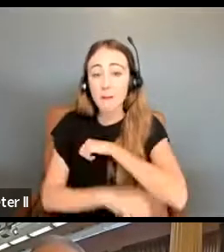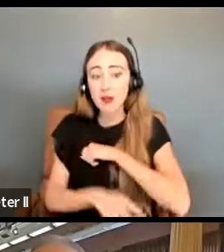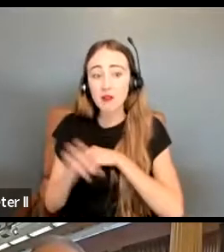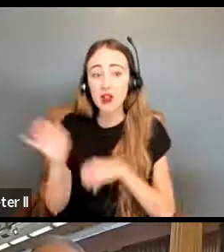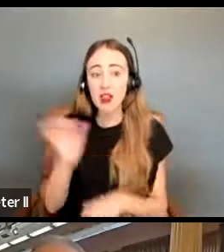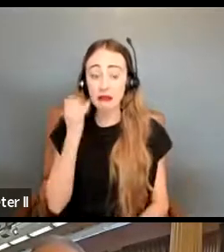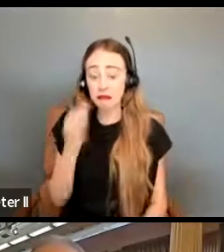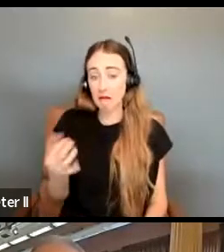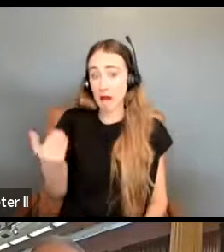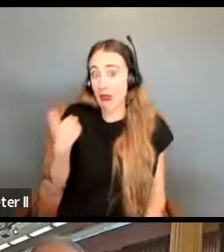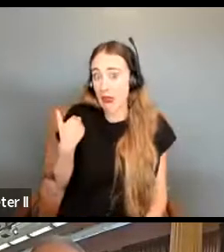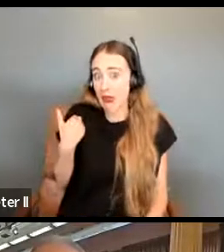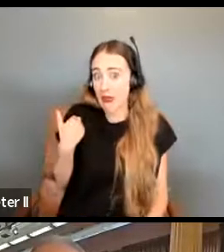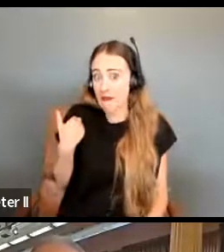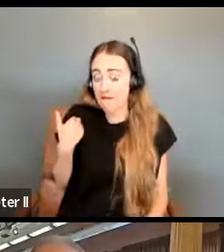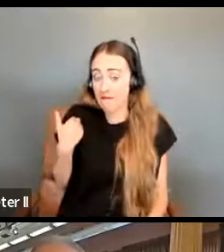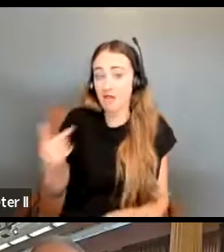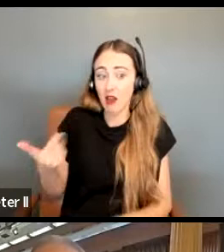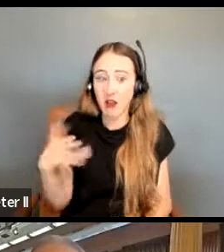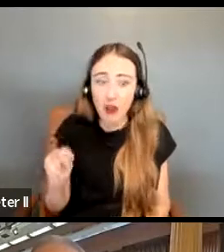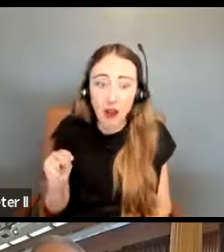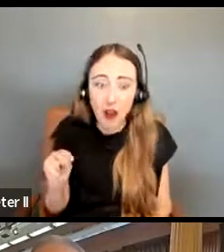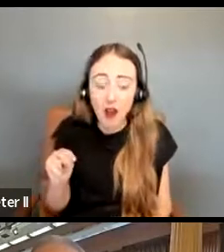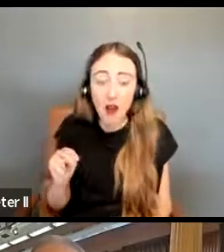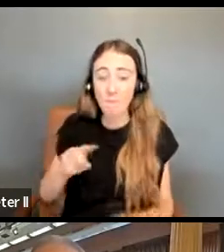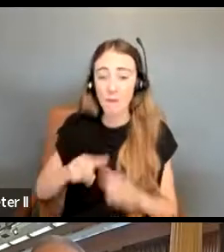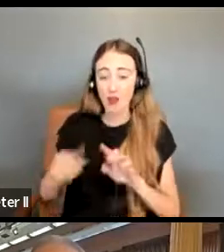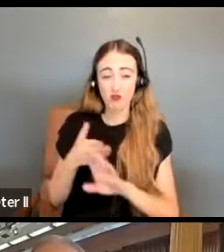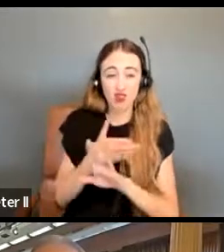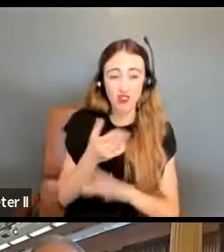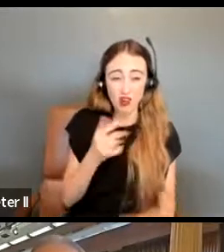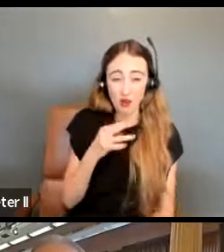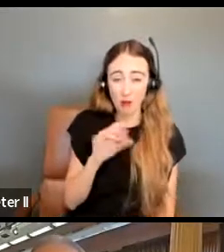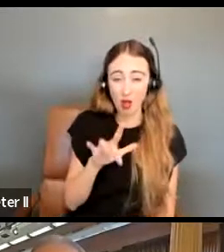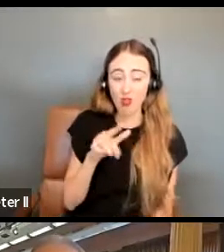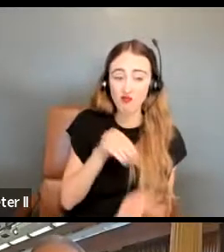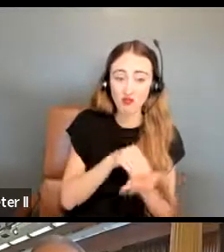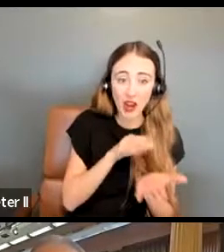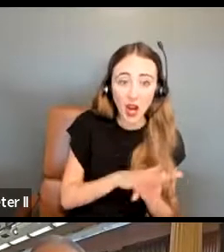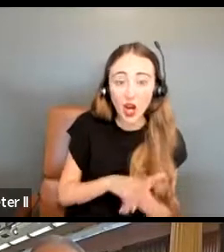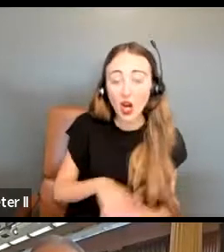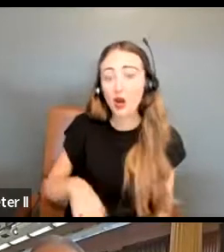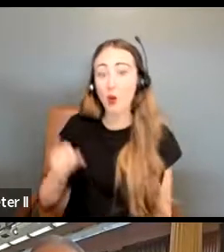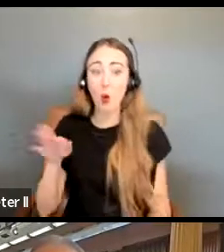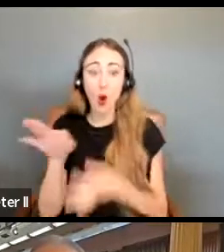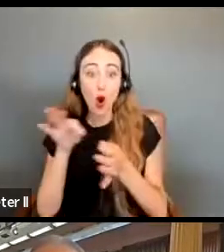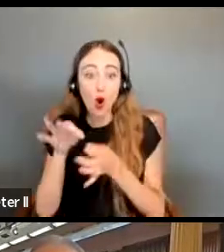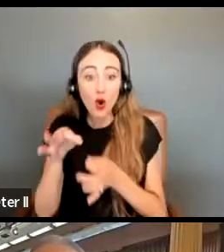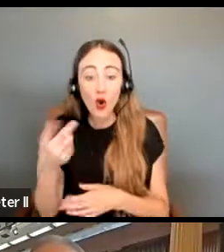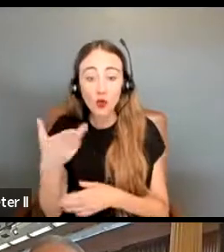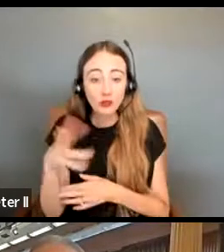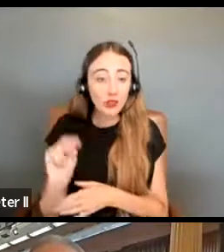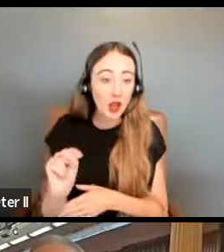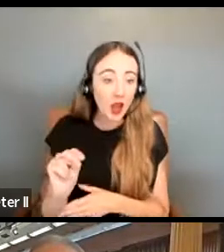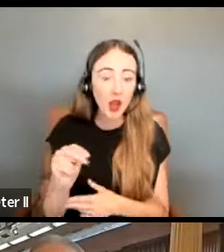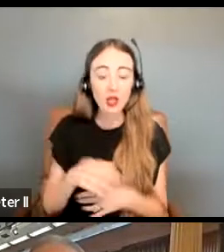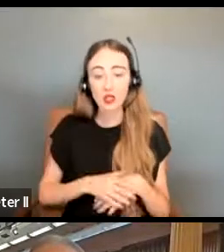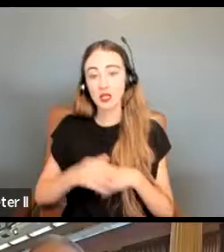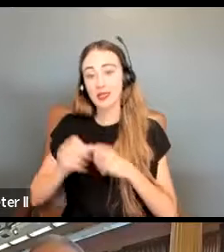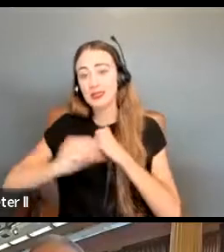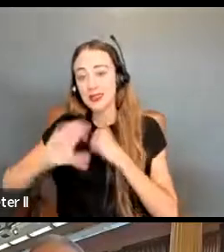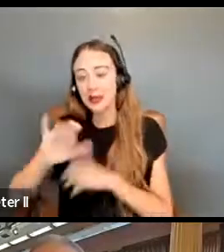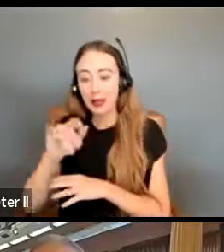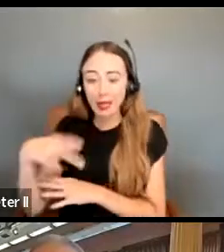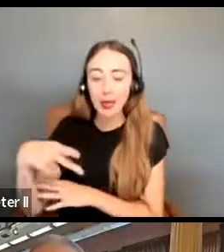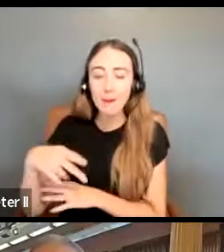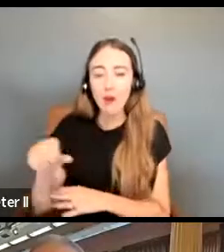found in possession who has a record that will add years to their charge. Additional charges for carrying a ghost gun, charges for carrying an extended clip or a bump stock or